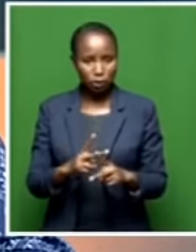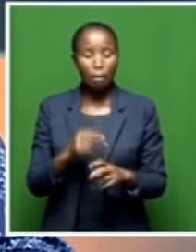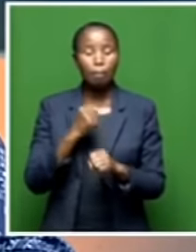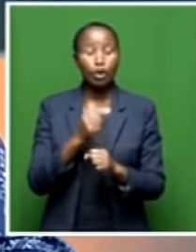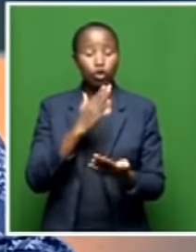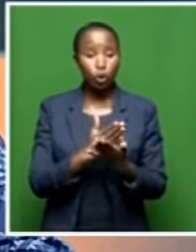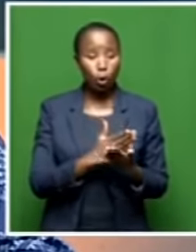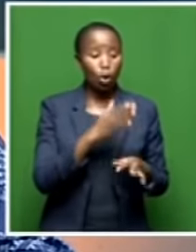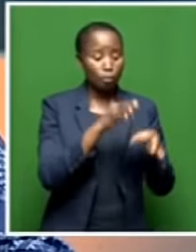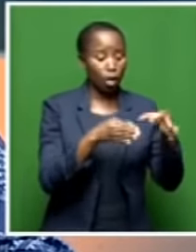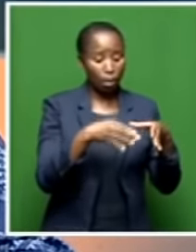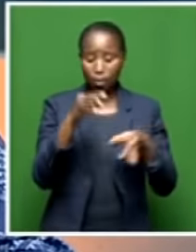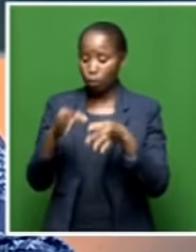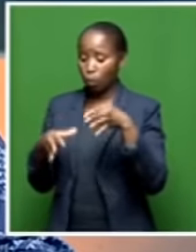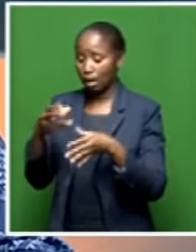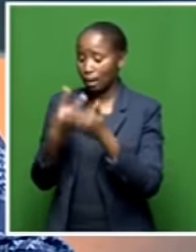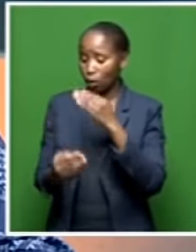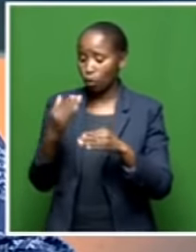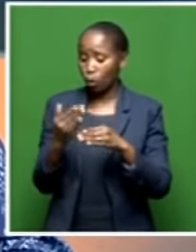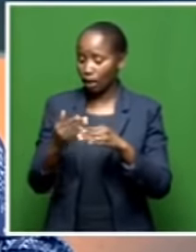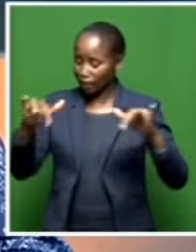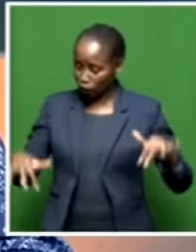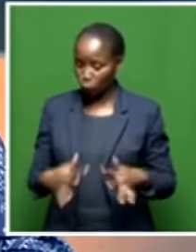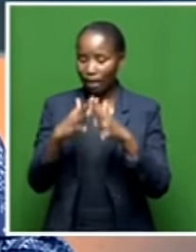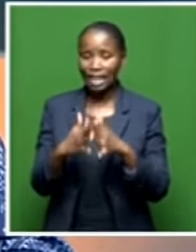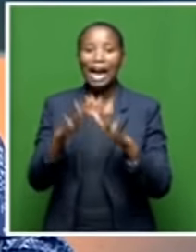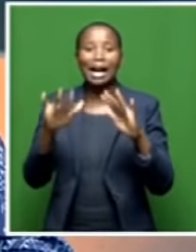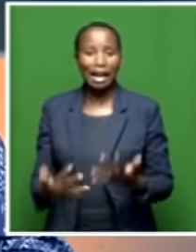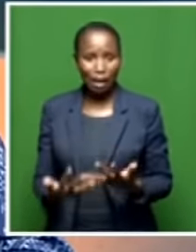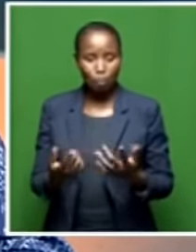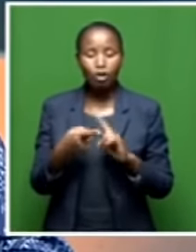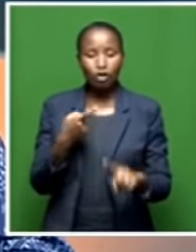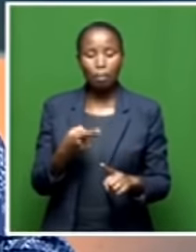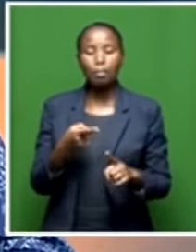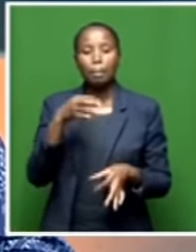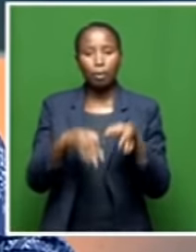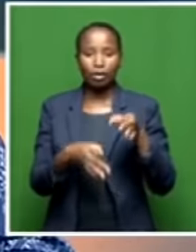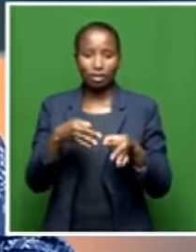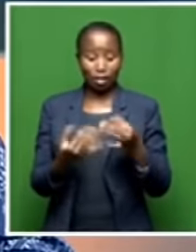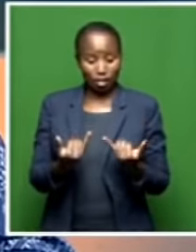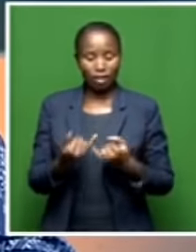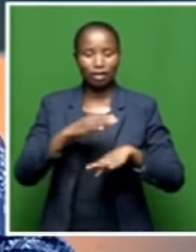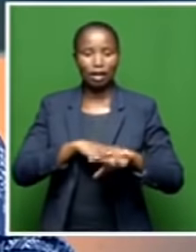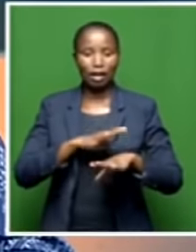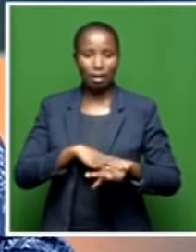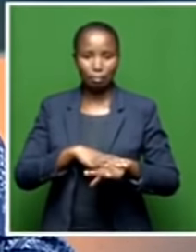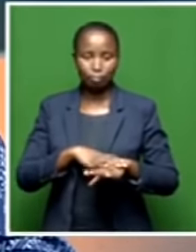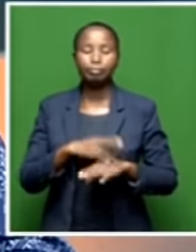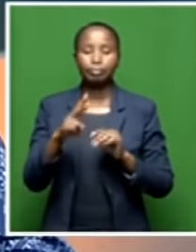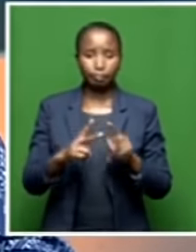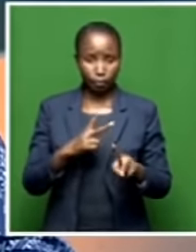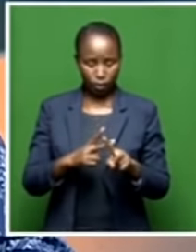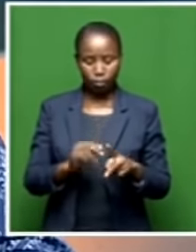the era of that administration. And I think one other area that has to be looked at very